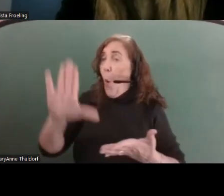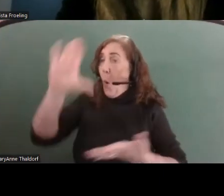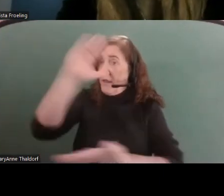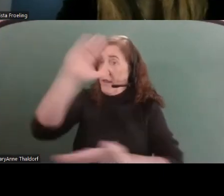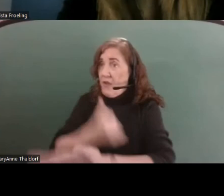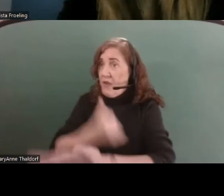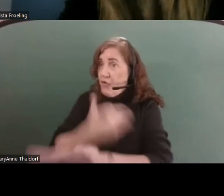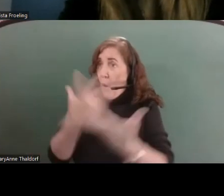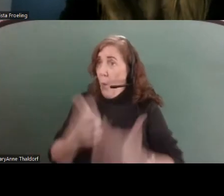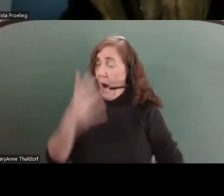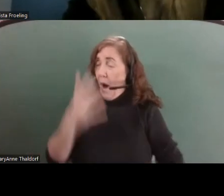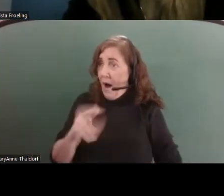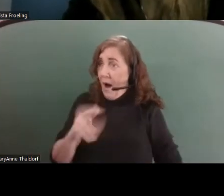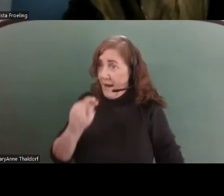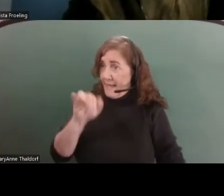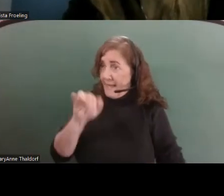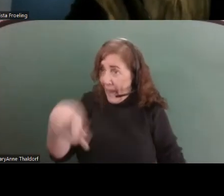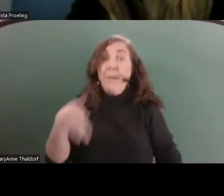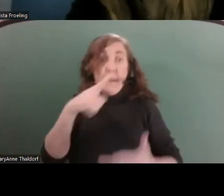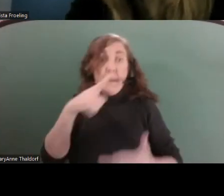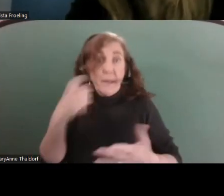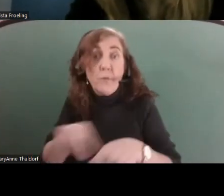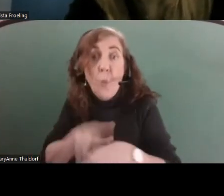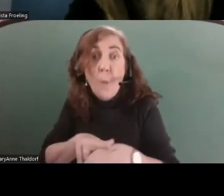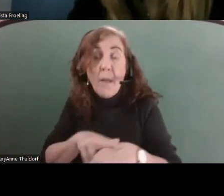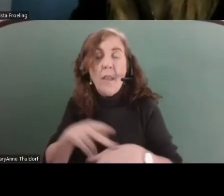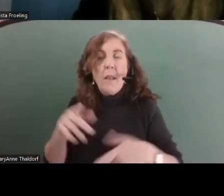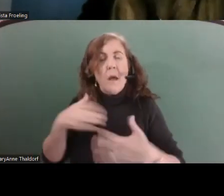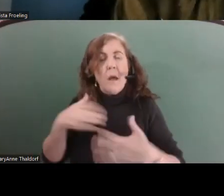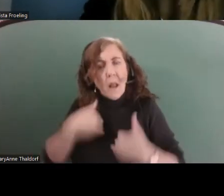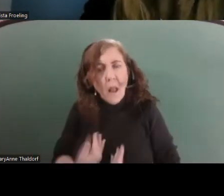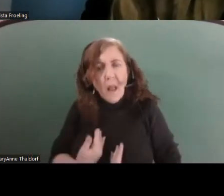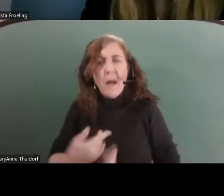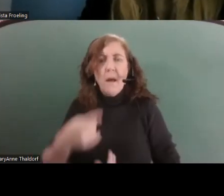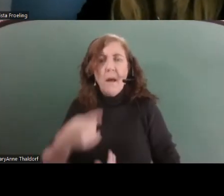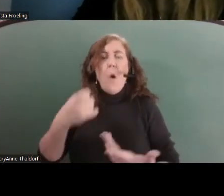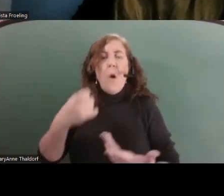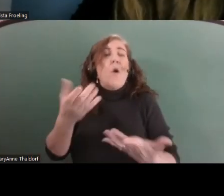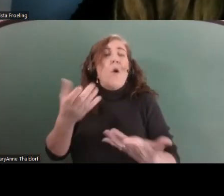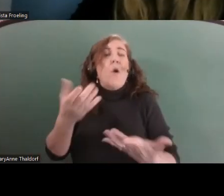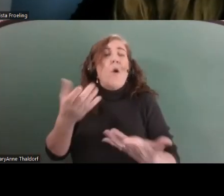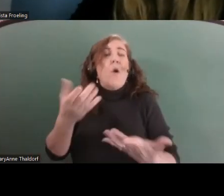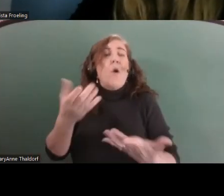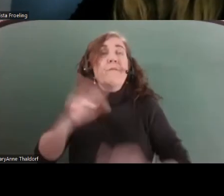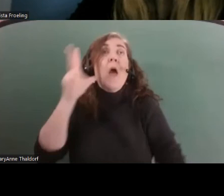Avoiding noisy social situations, you know, because they're tired. They're tired of listening.